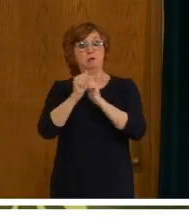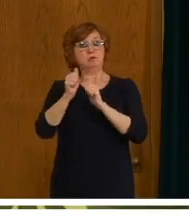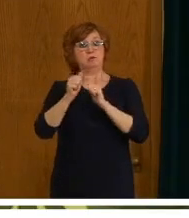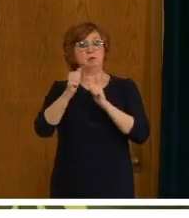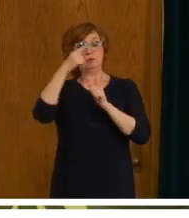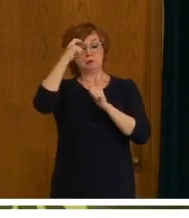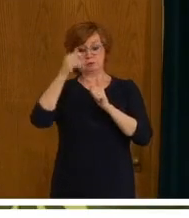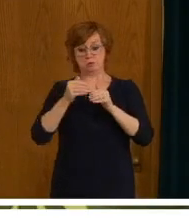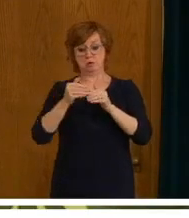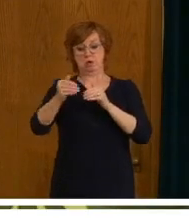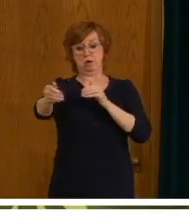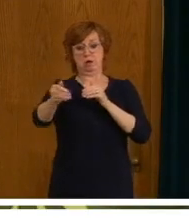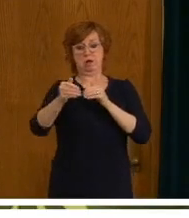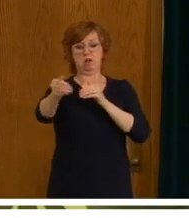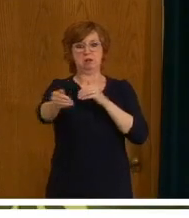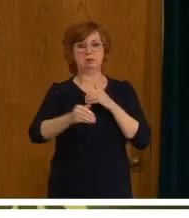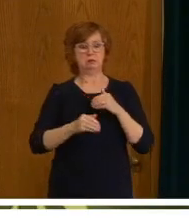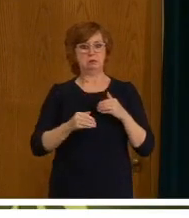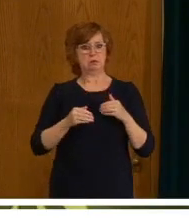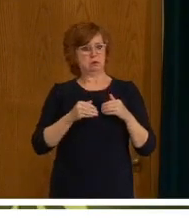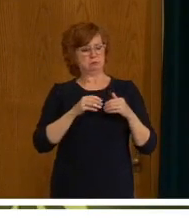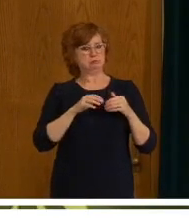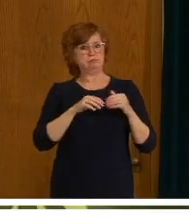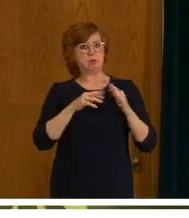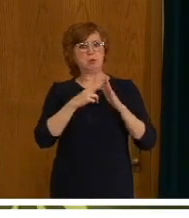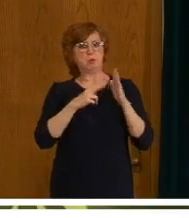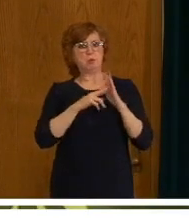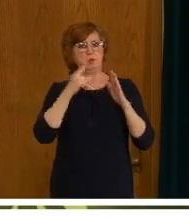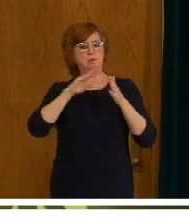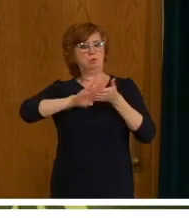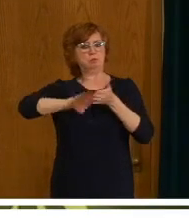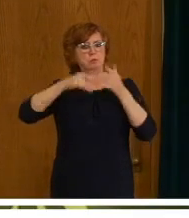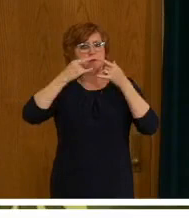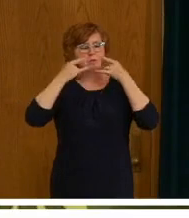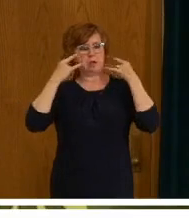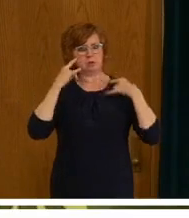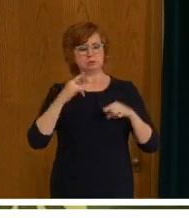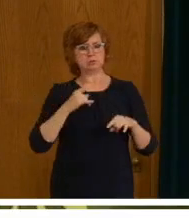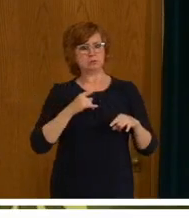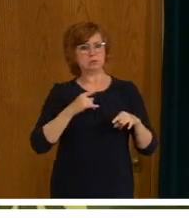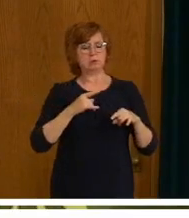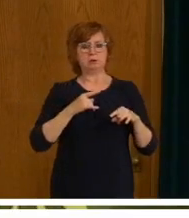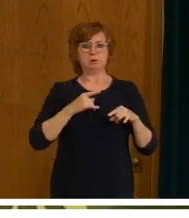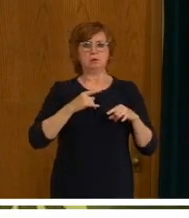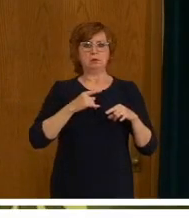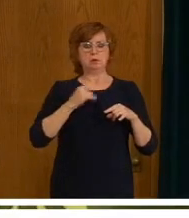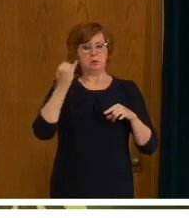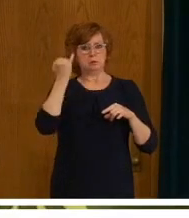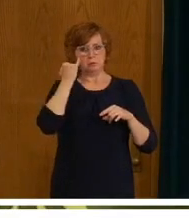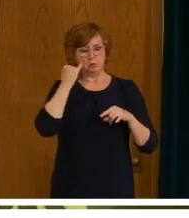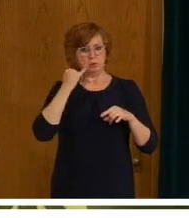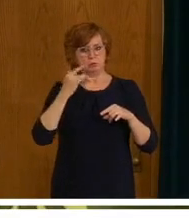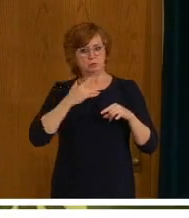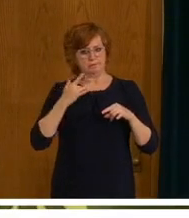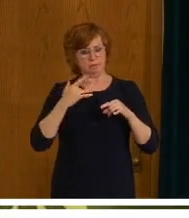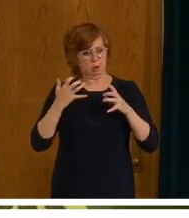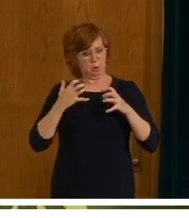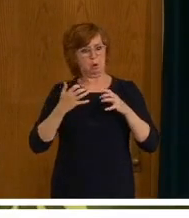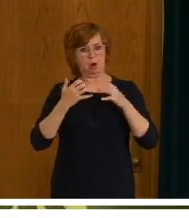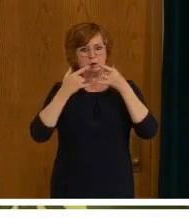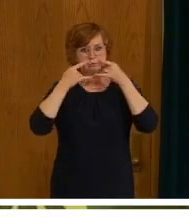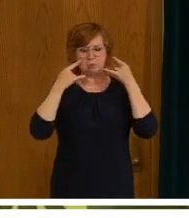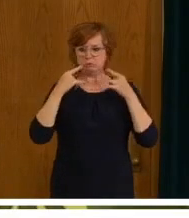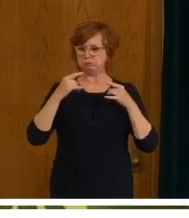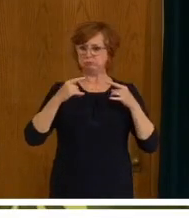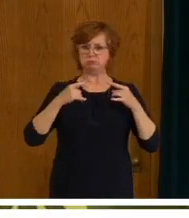wear a mask in certain situations as they see fit. If you want to keep wearing your mask until you received your second shot, that's fine,